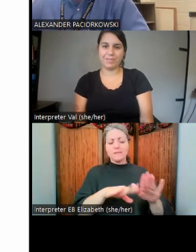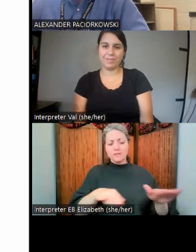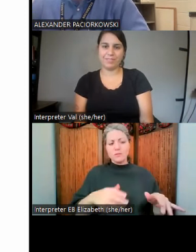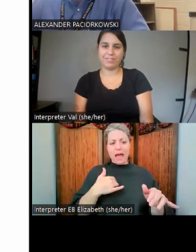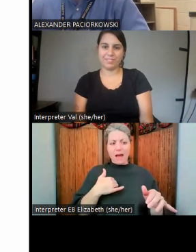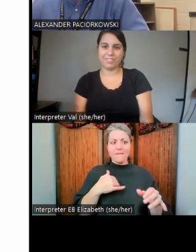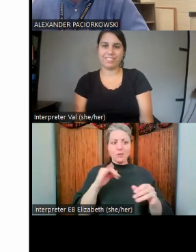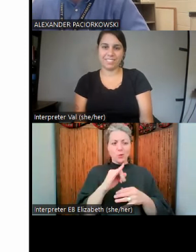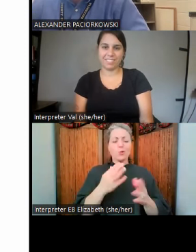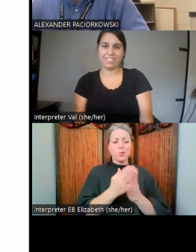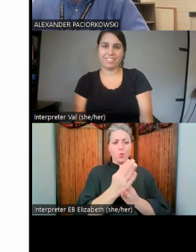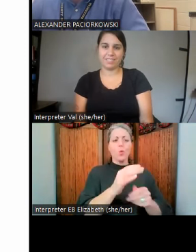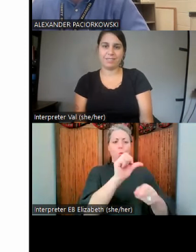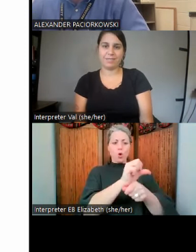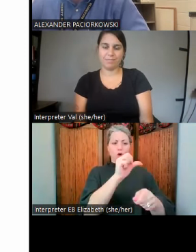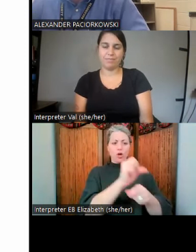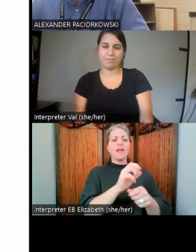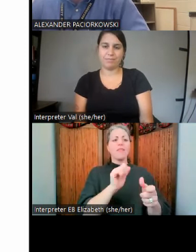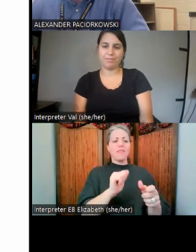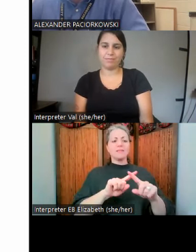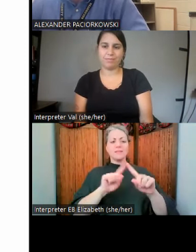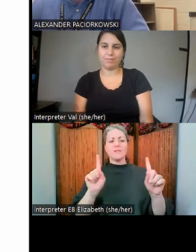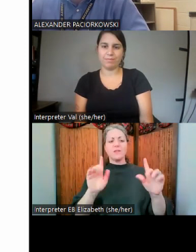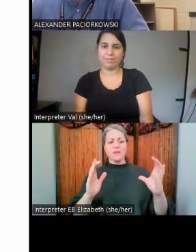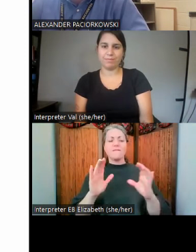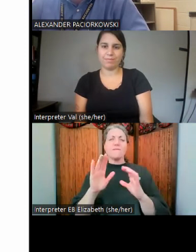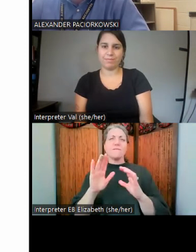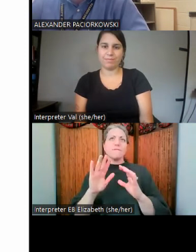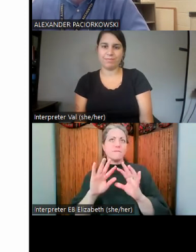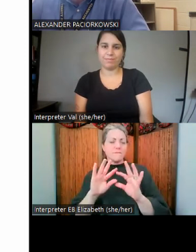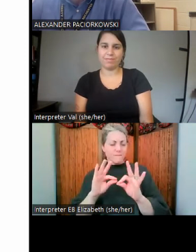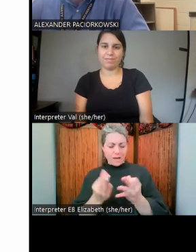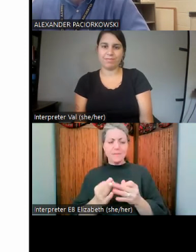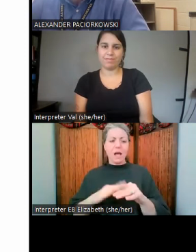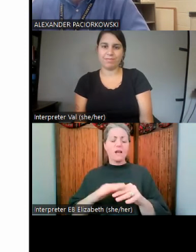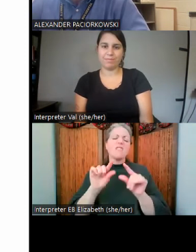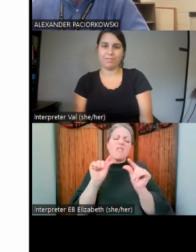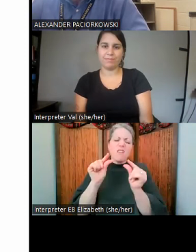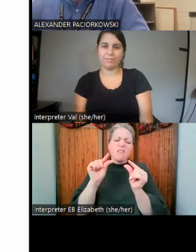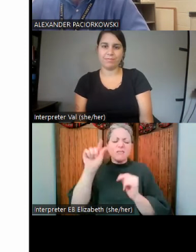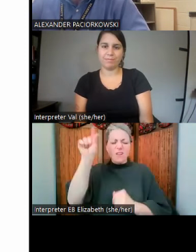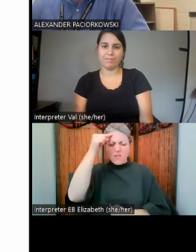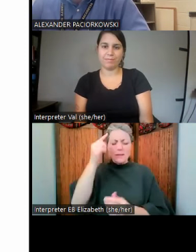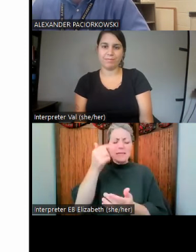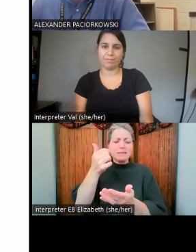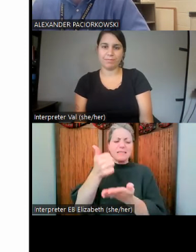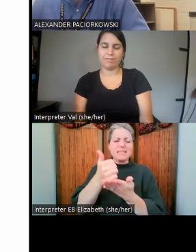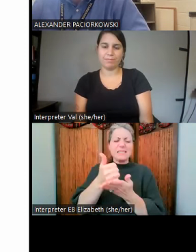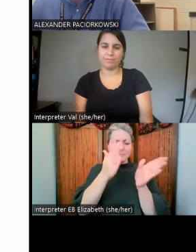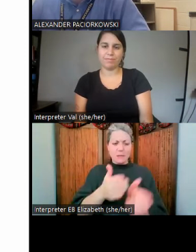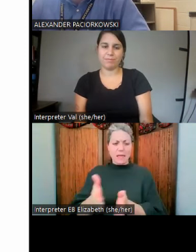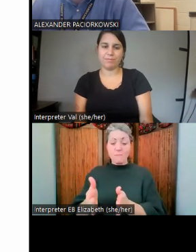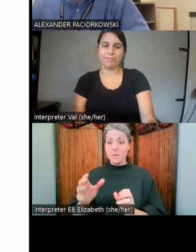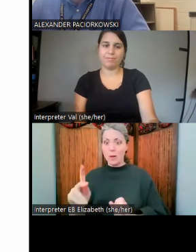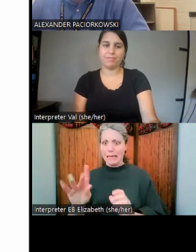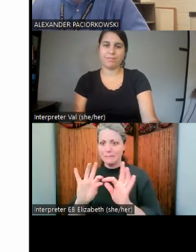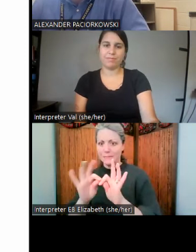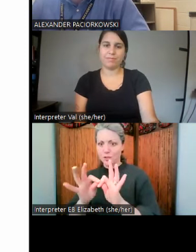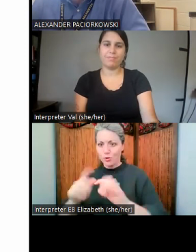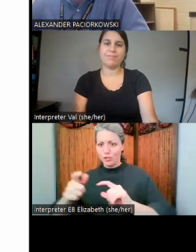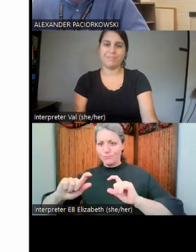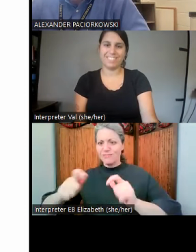employer. And that's contrasted with families that might tend to be on a government assistance plan, who might tend to have a child with